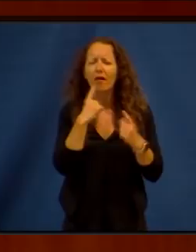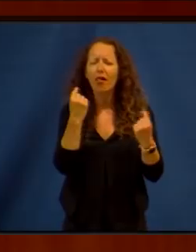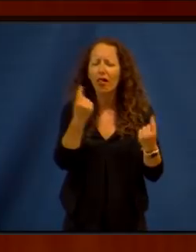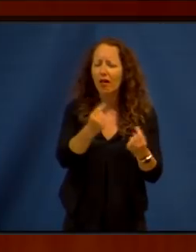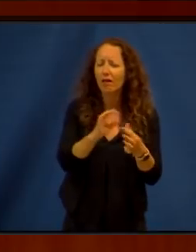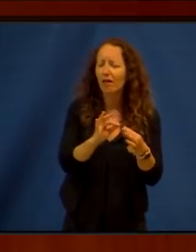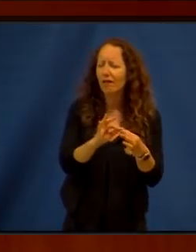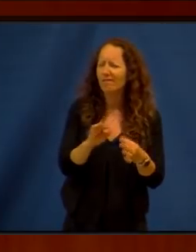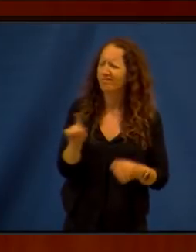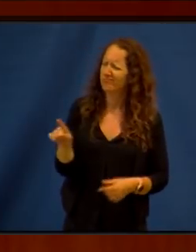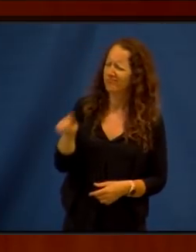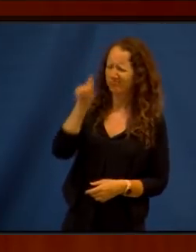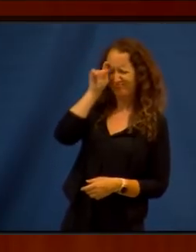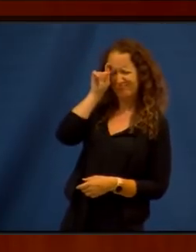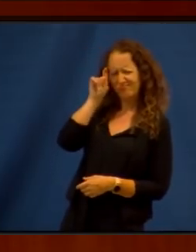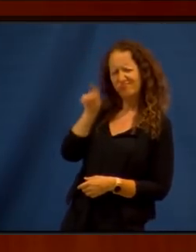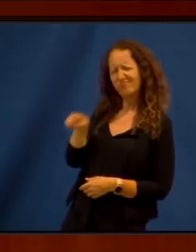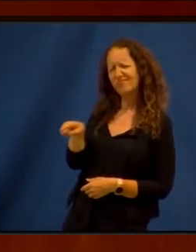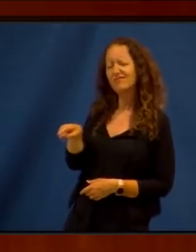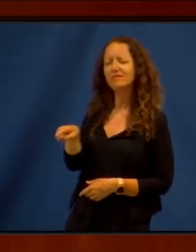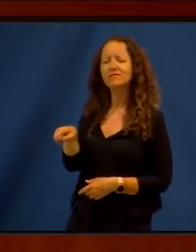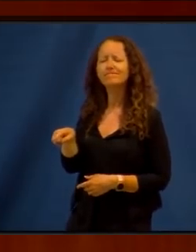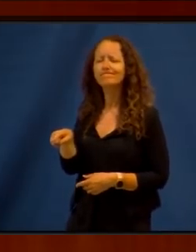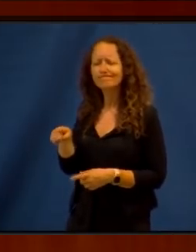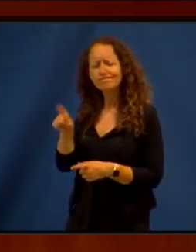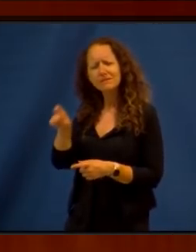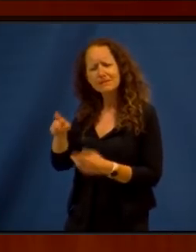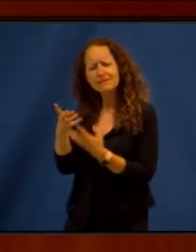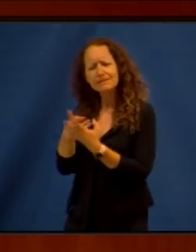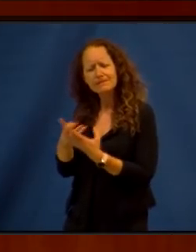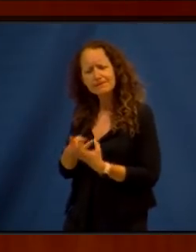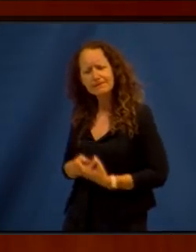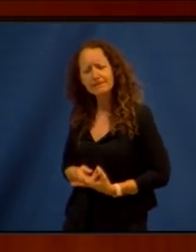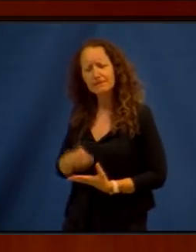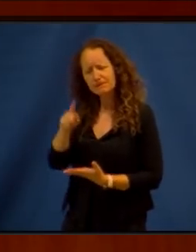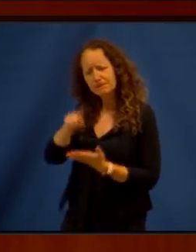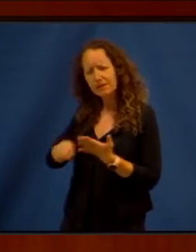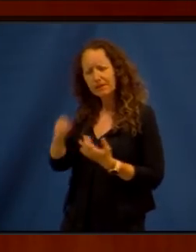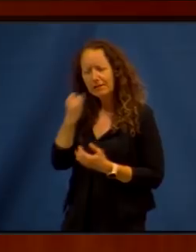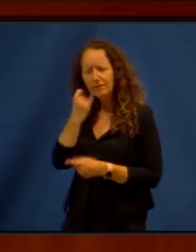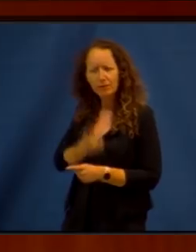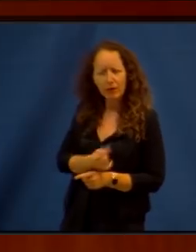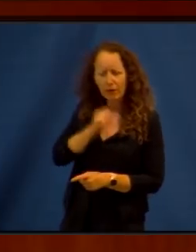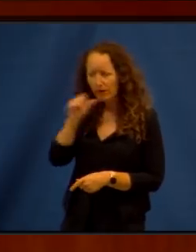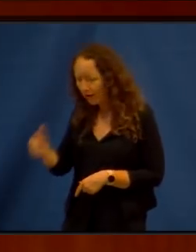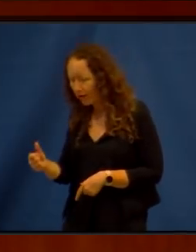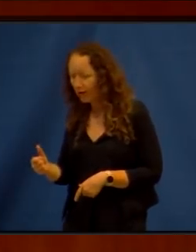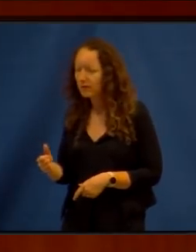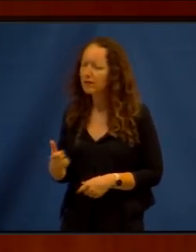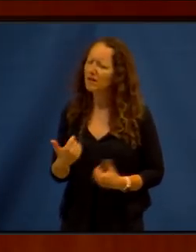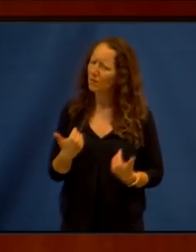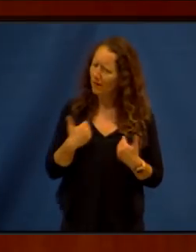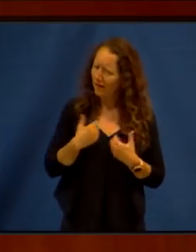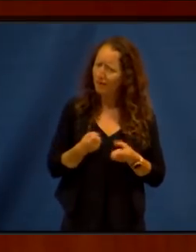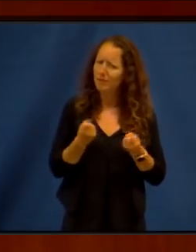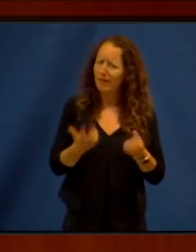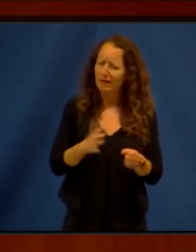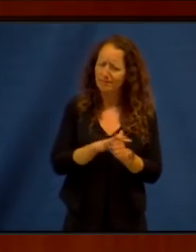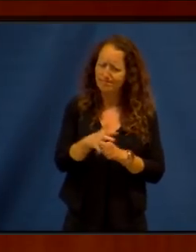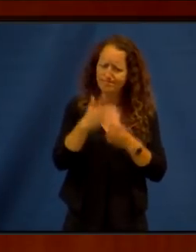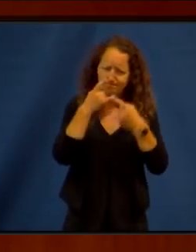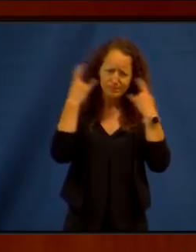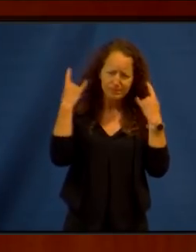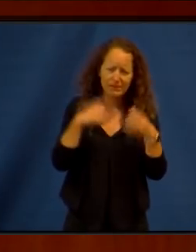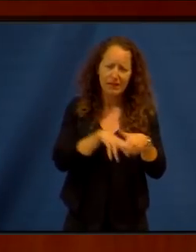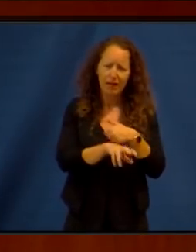is PPE out there for our staff. There's plenty of support as we gear up to take care of patients in the